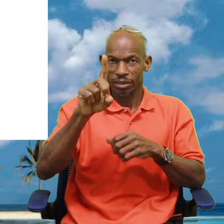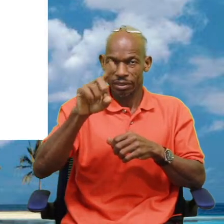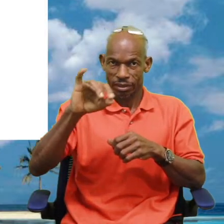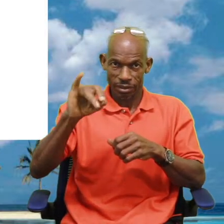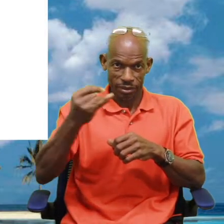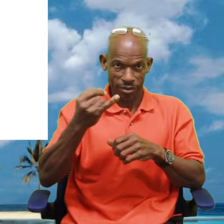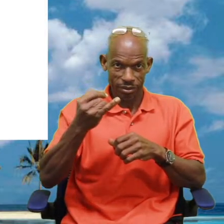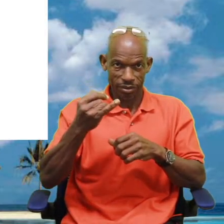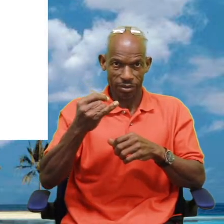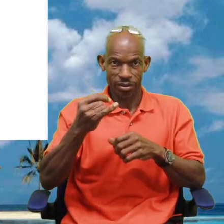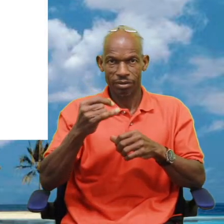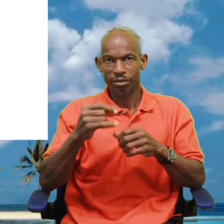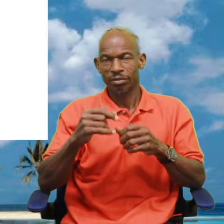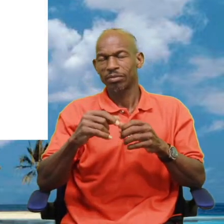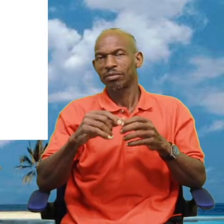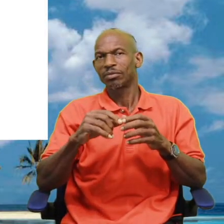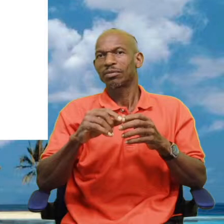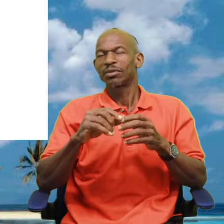sentences,